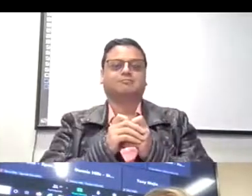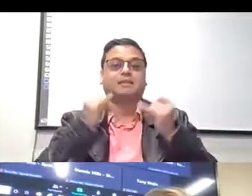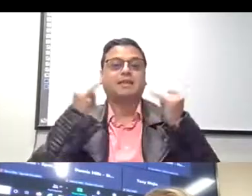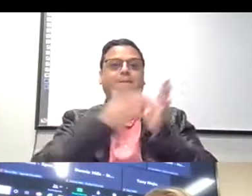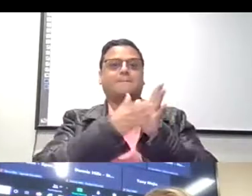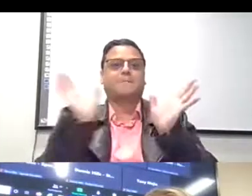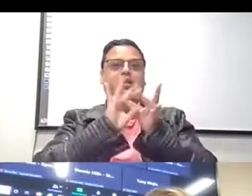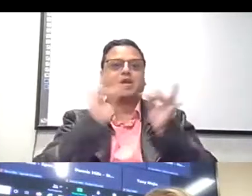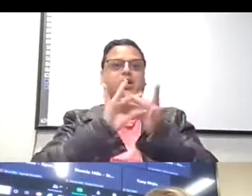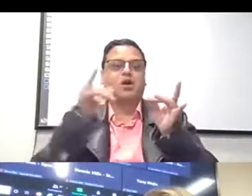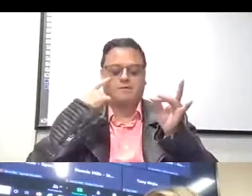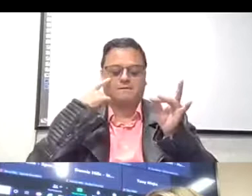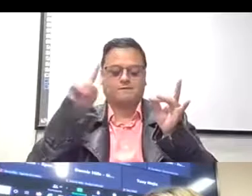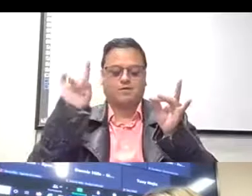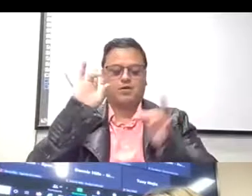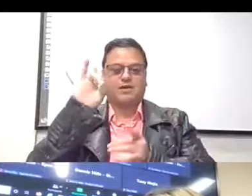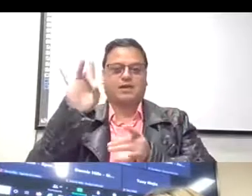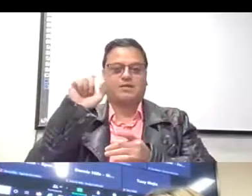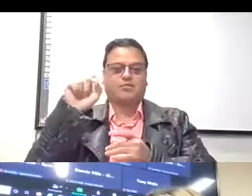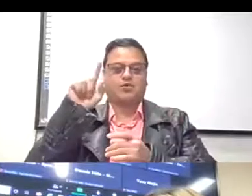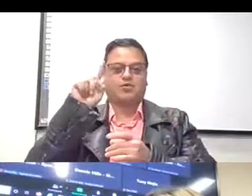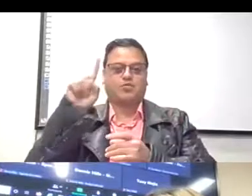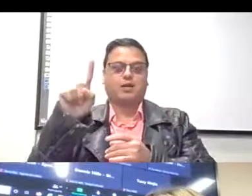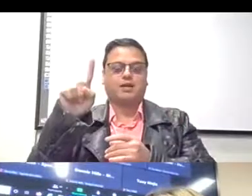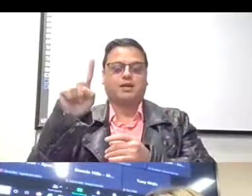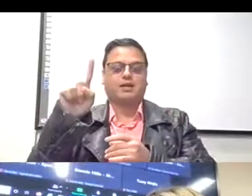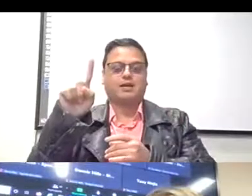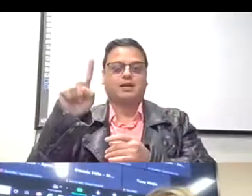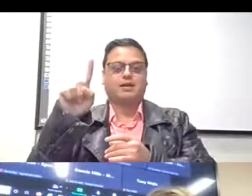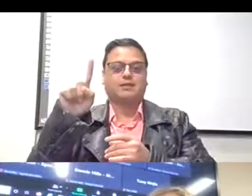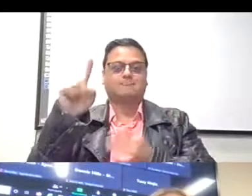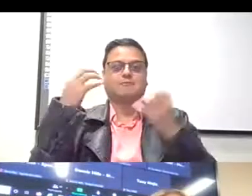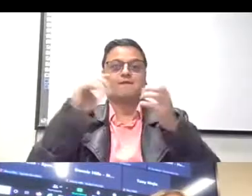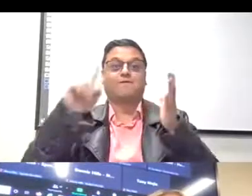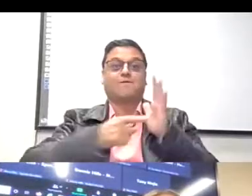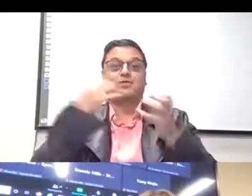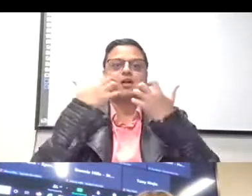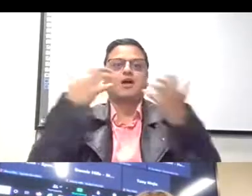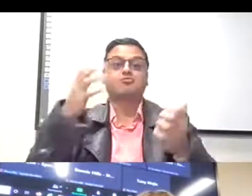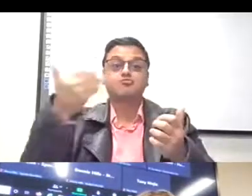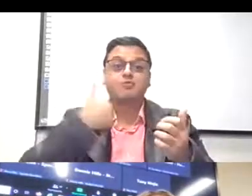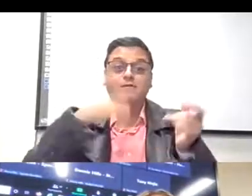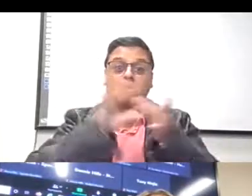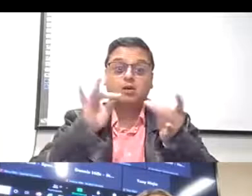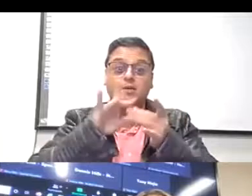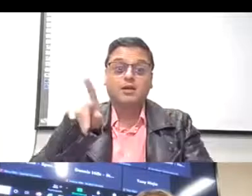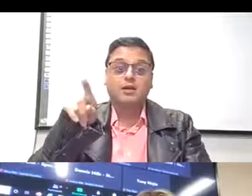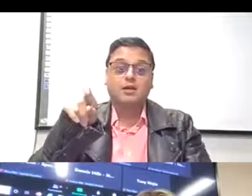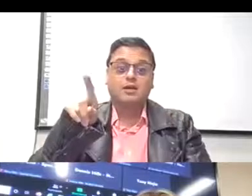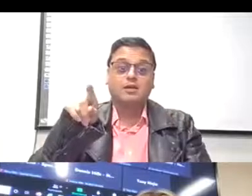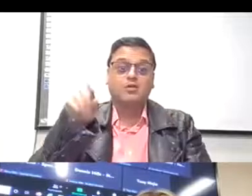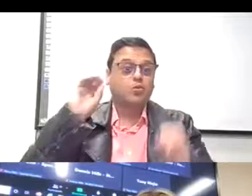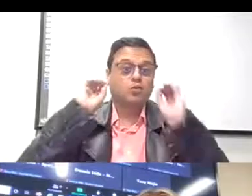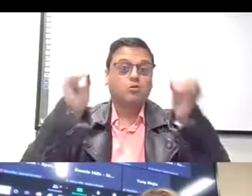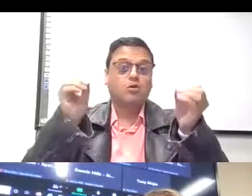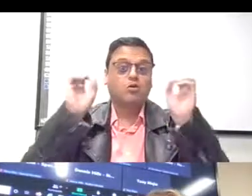comment on item 8.1. I'm going to look to the members of the audience first to see if they have any public comment. So, no,